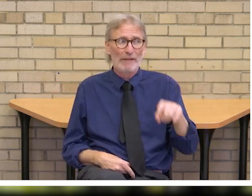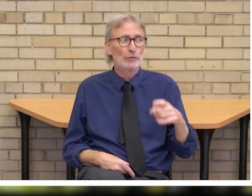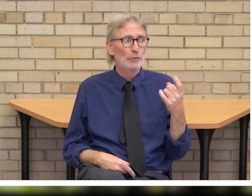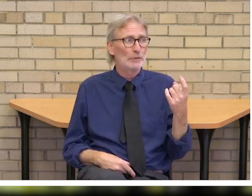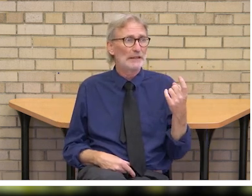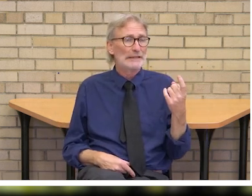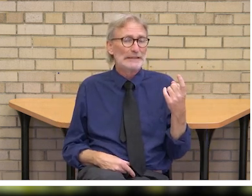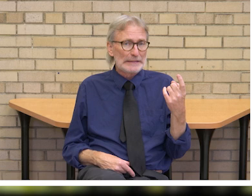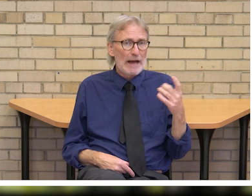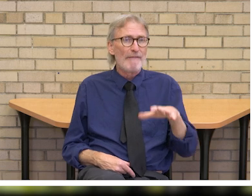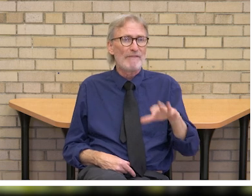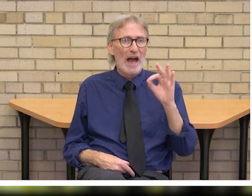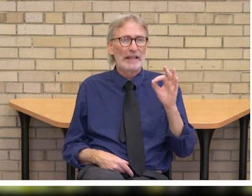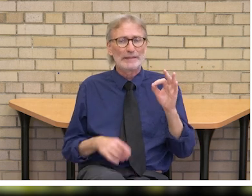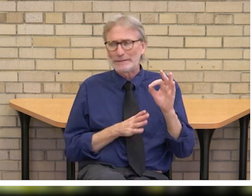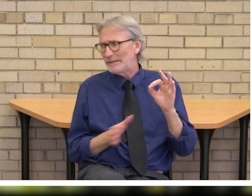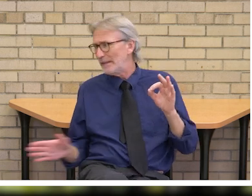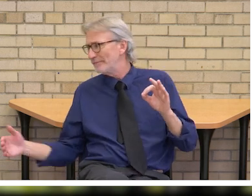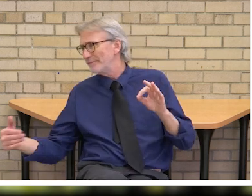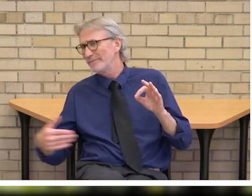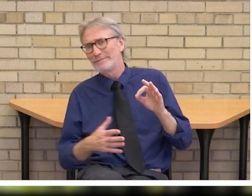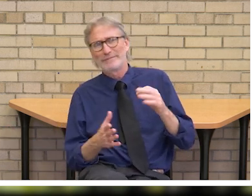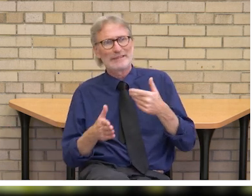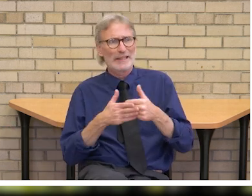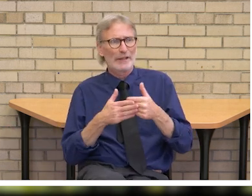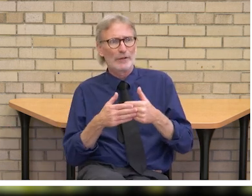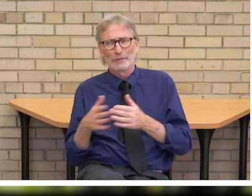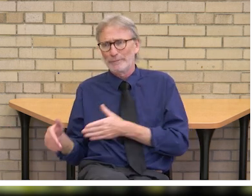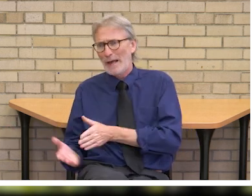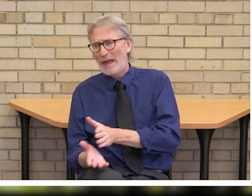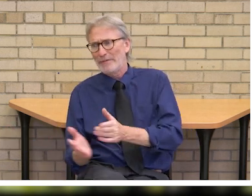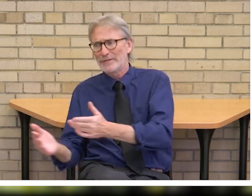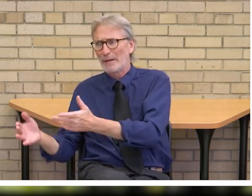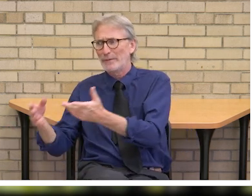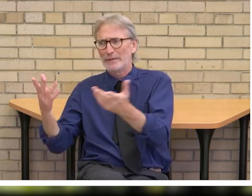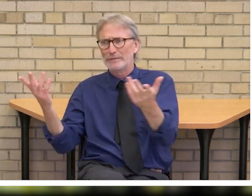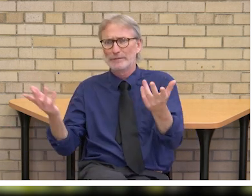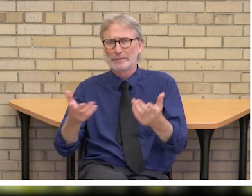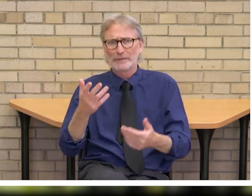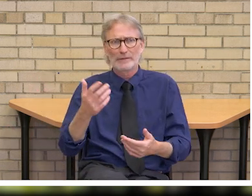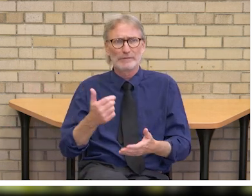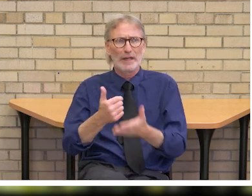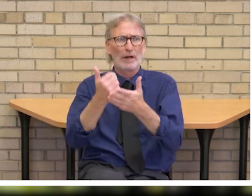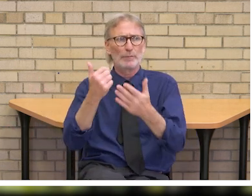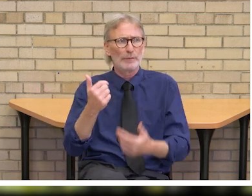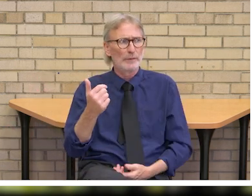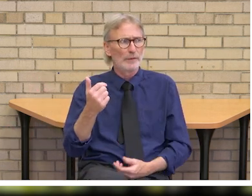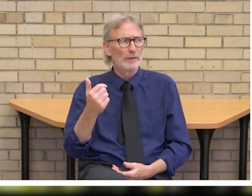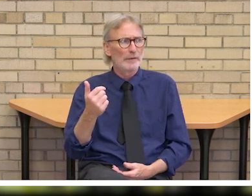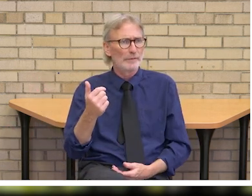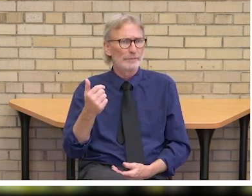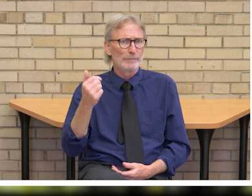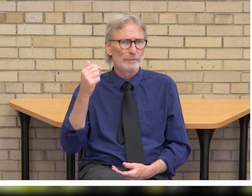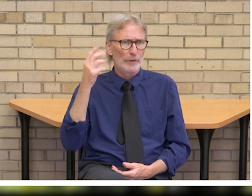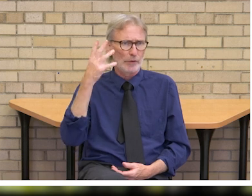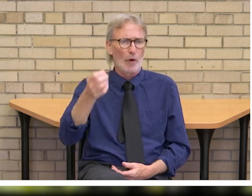the alternative closest path, which takes you on routes up